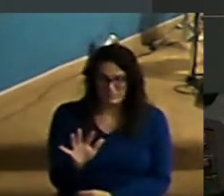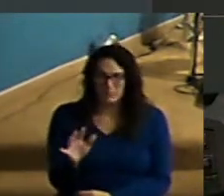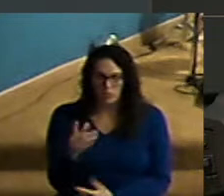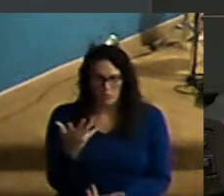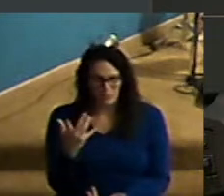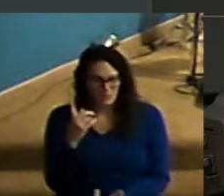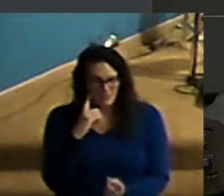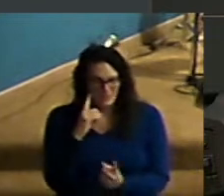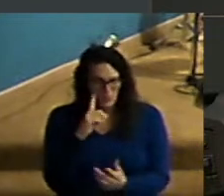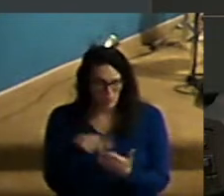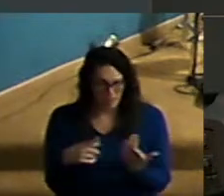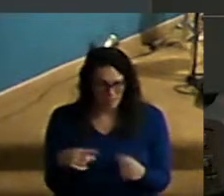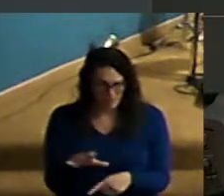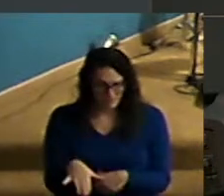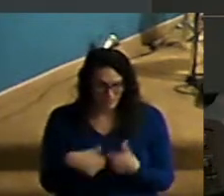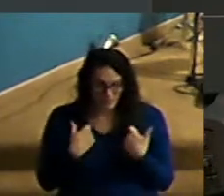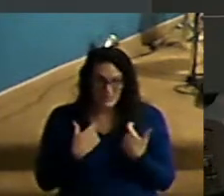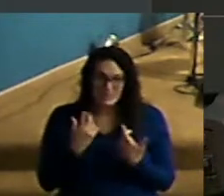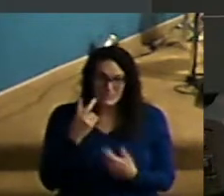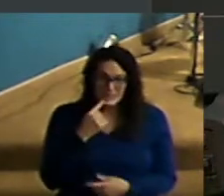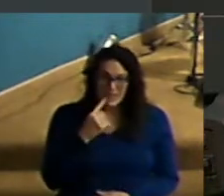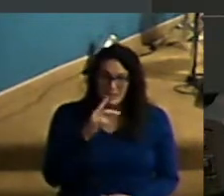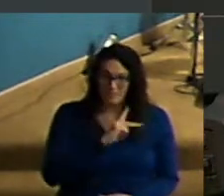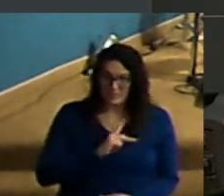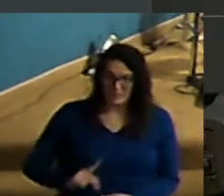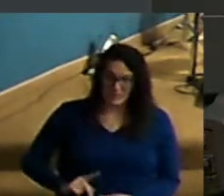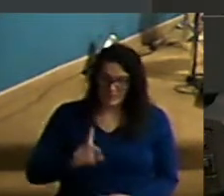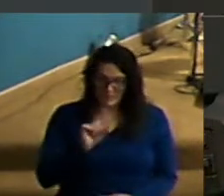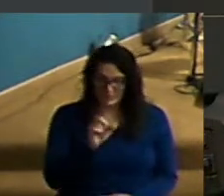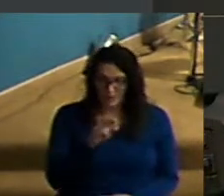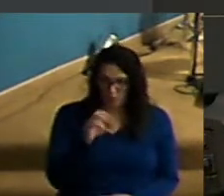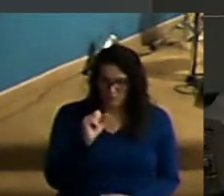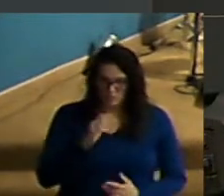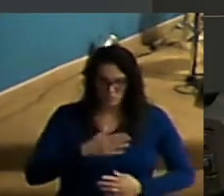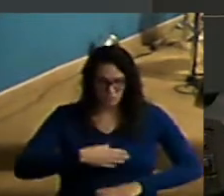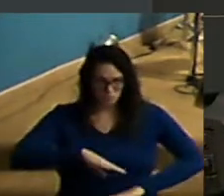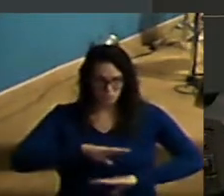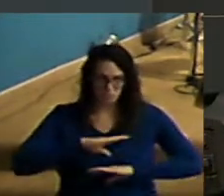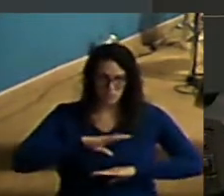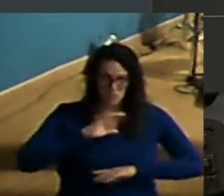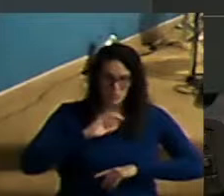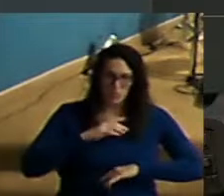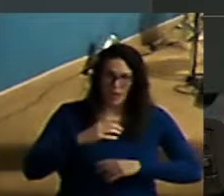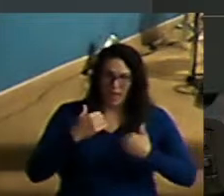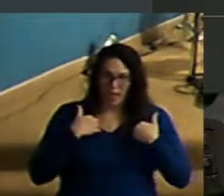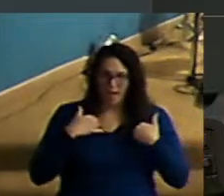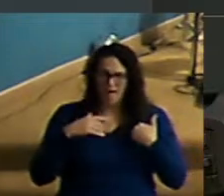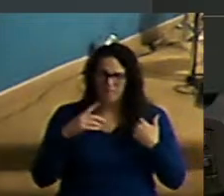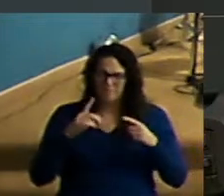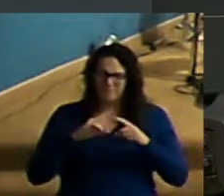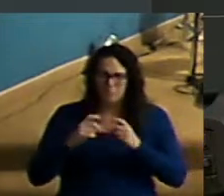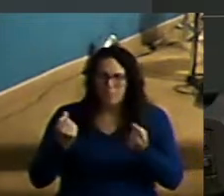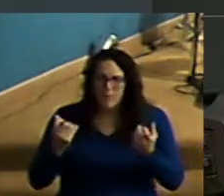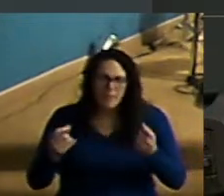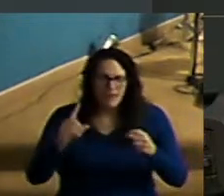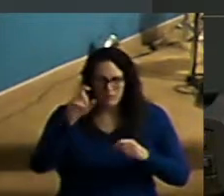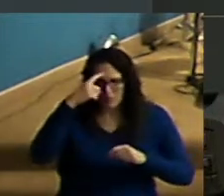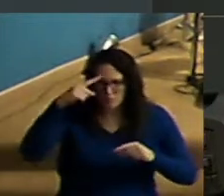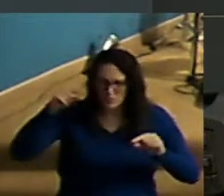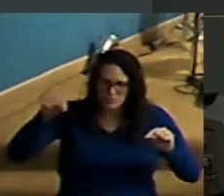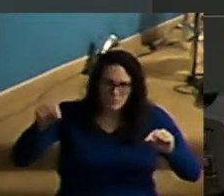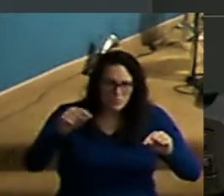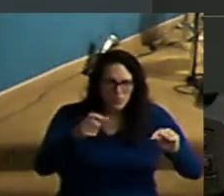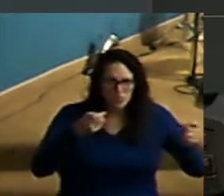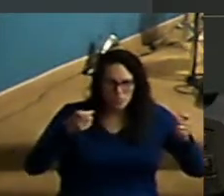life. It pleased Darius to appoint 120 satraps, those are like governors, to rule throughout the kingdom with